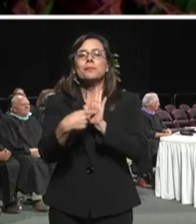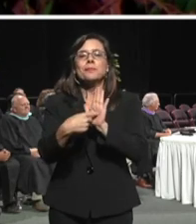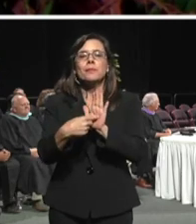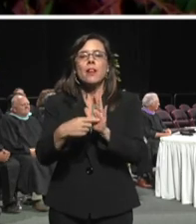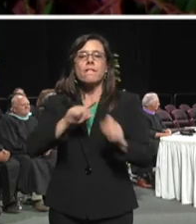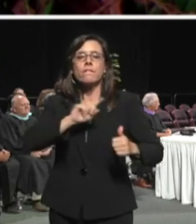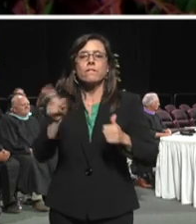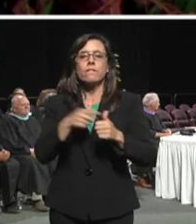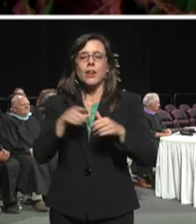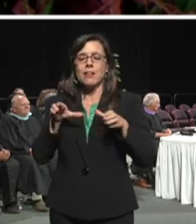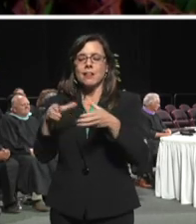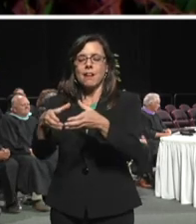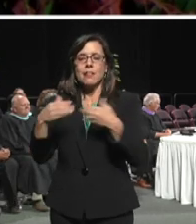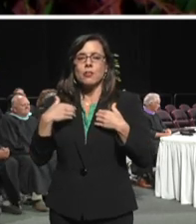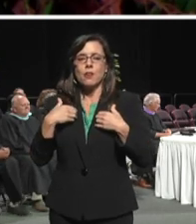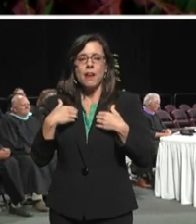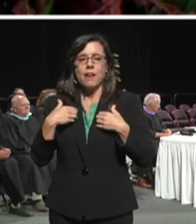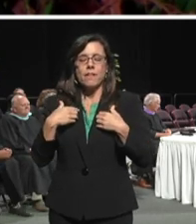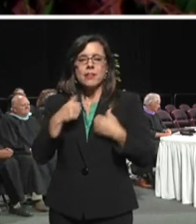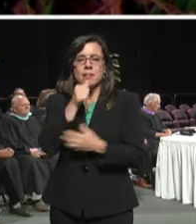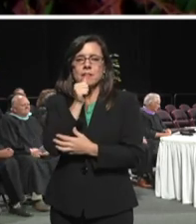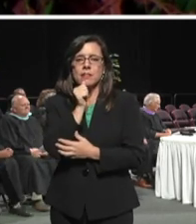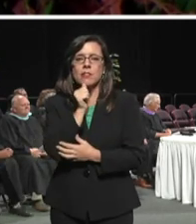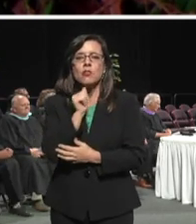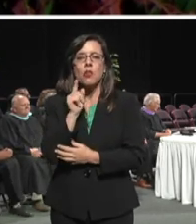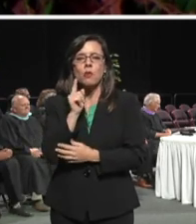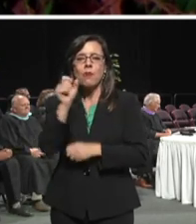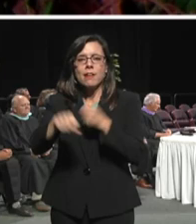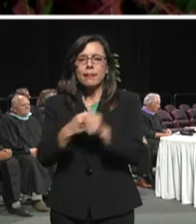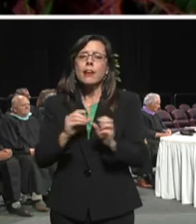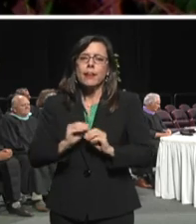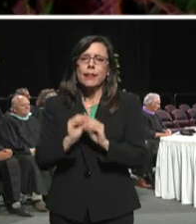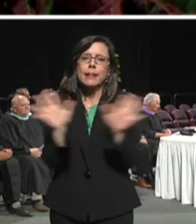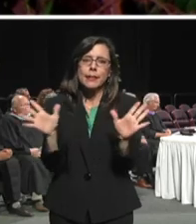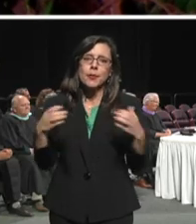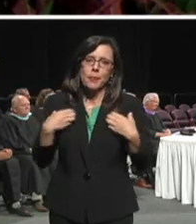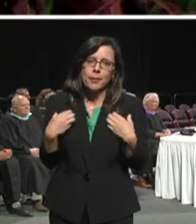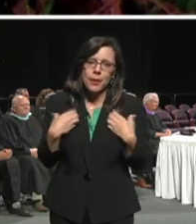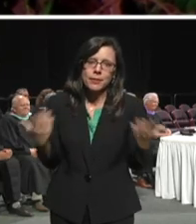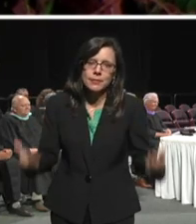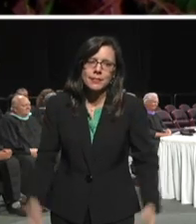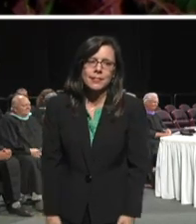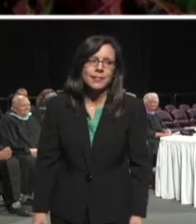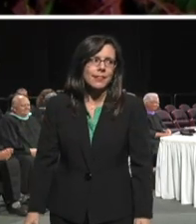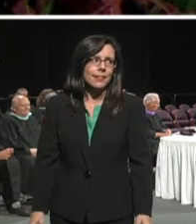we are the first class to have endured a year of clear backpacks.